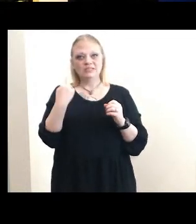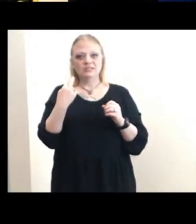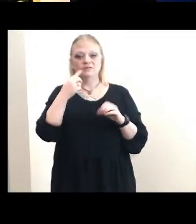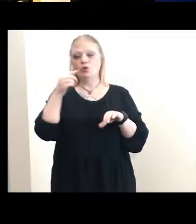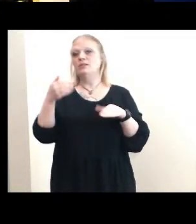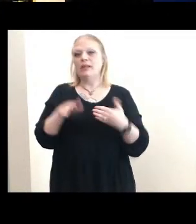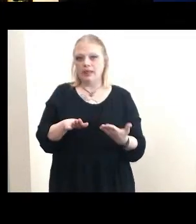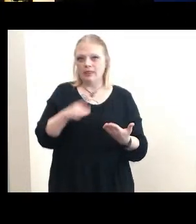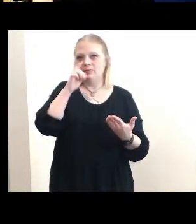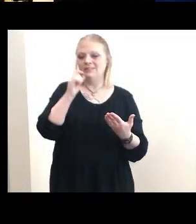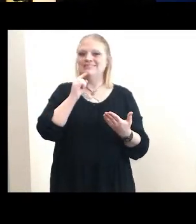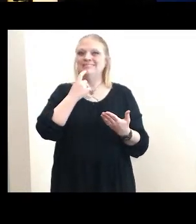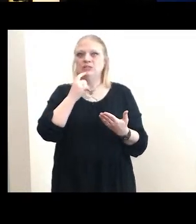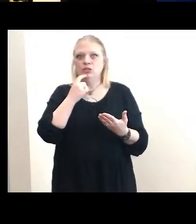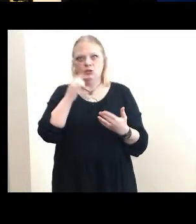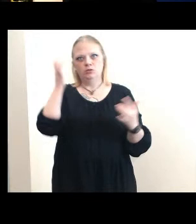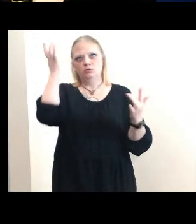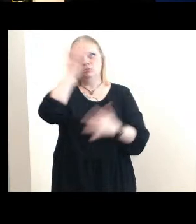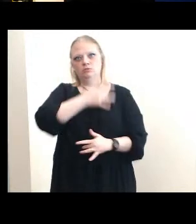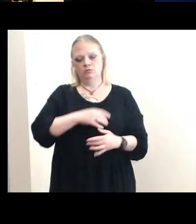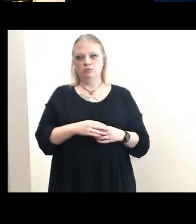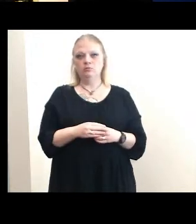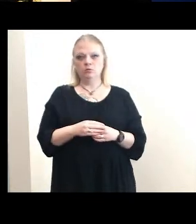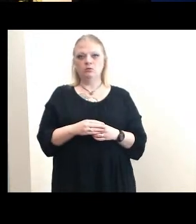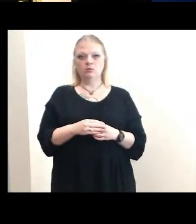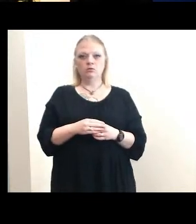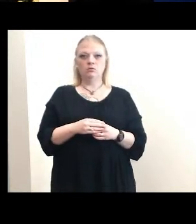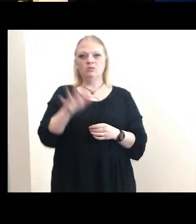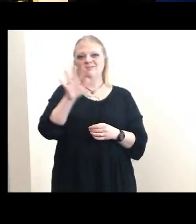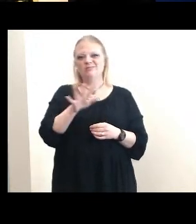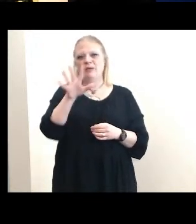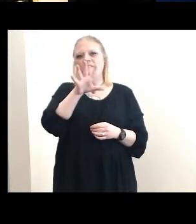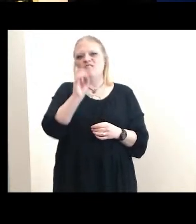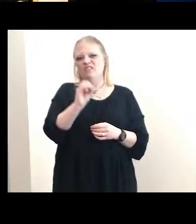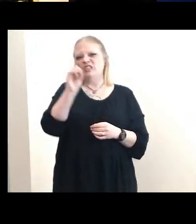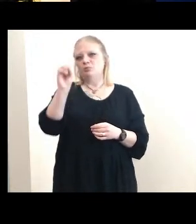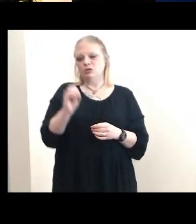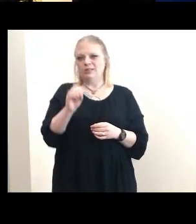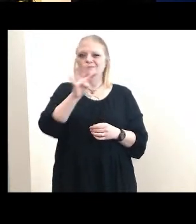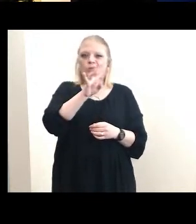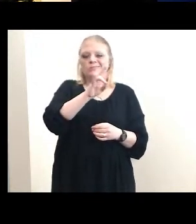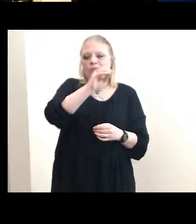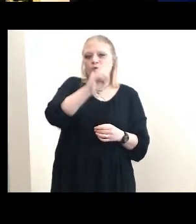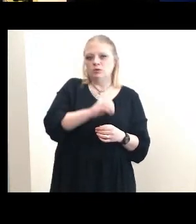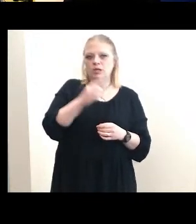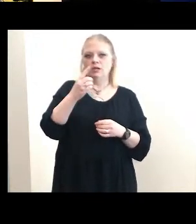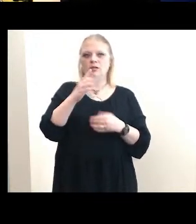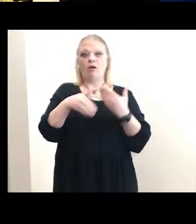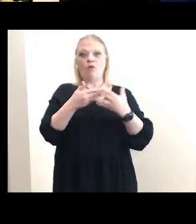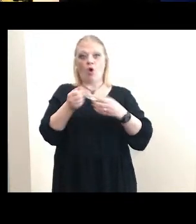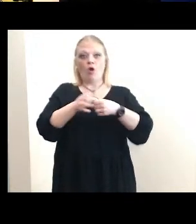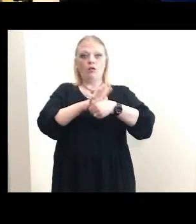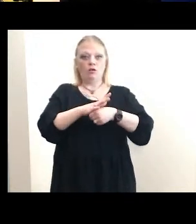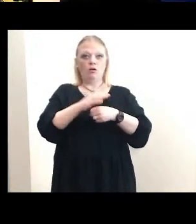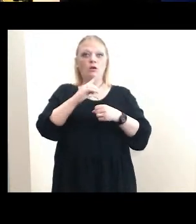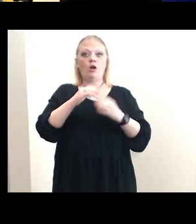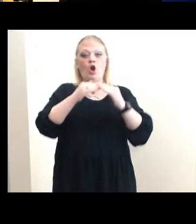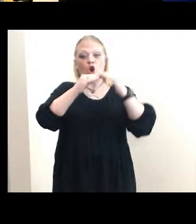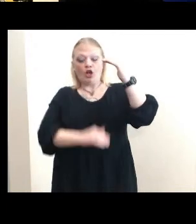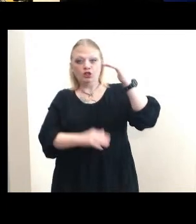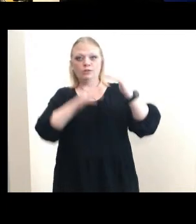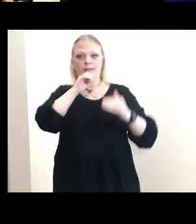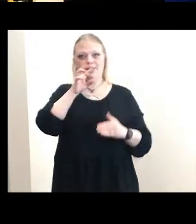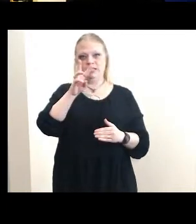death because you have a serious illness. And as we noted, approximately 50% or 47% of all COVID-19 patients are under the age of